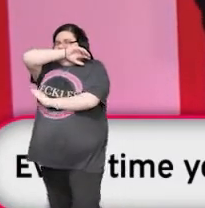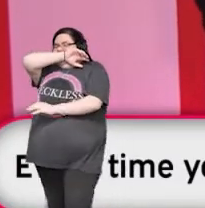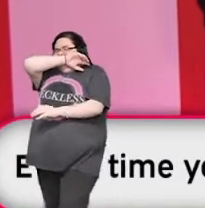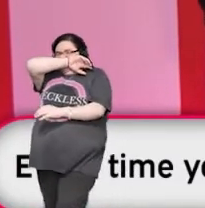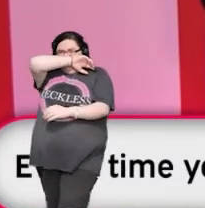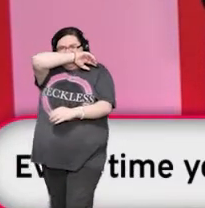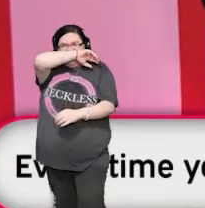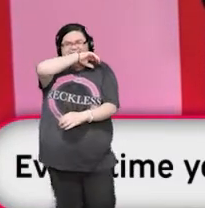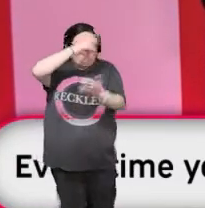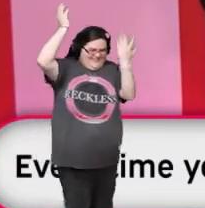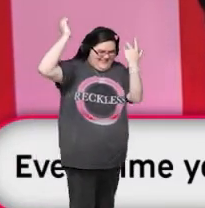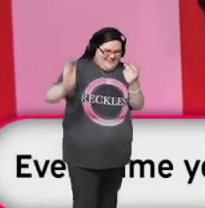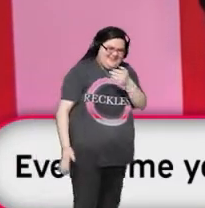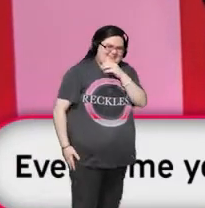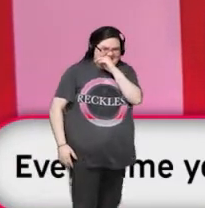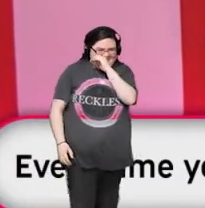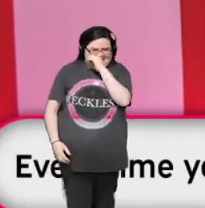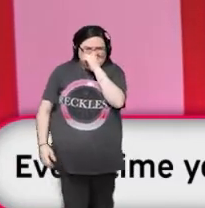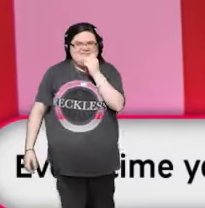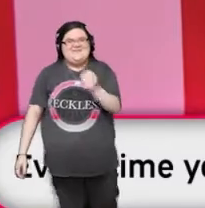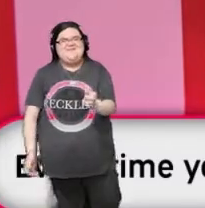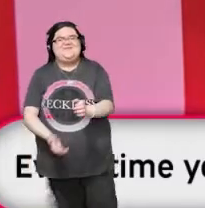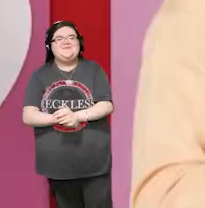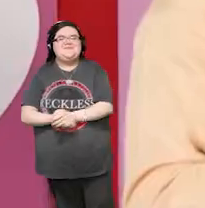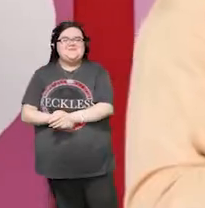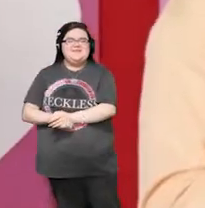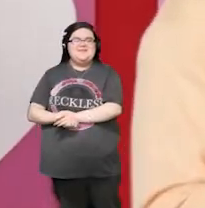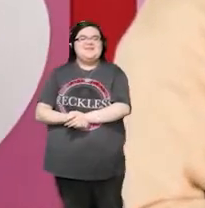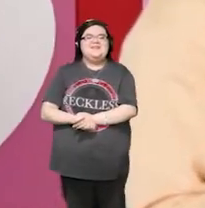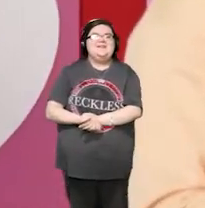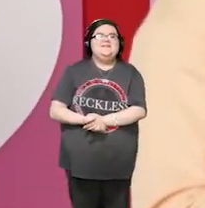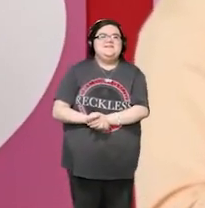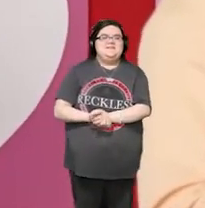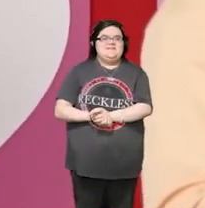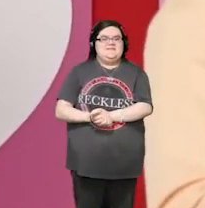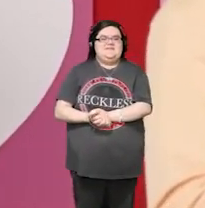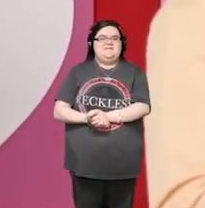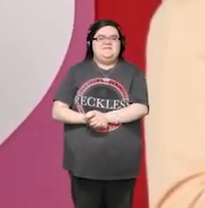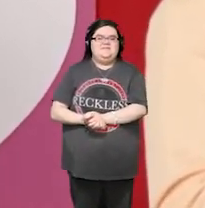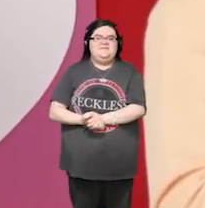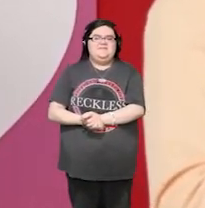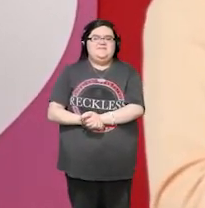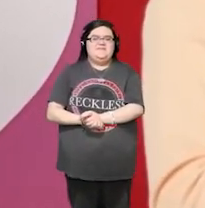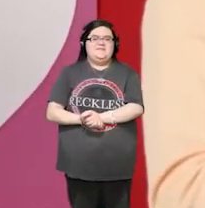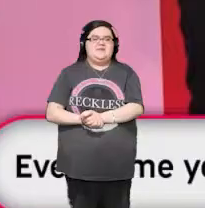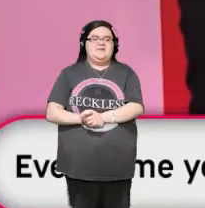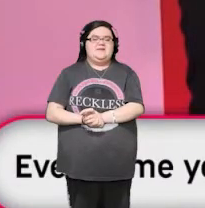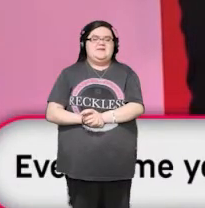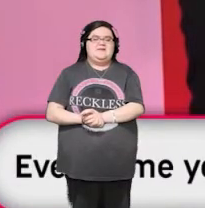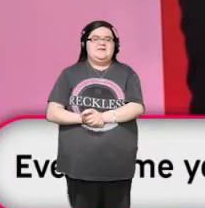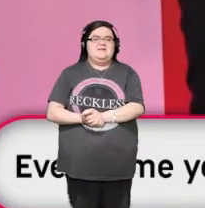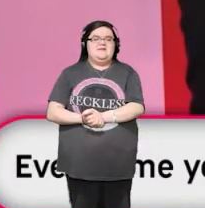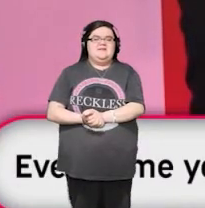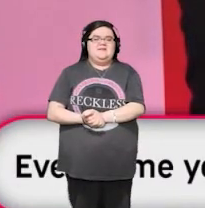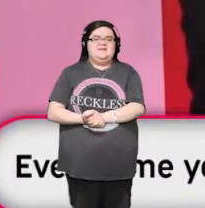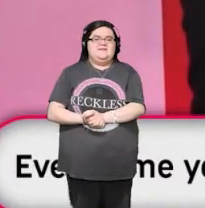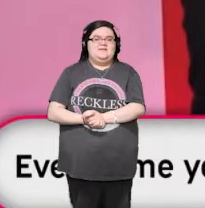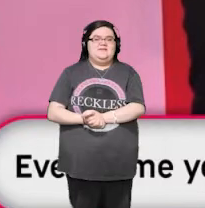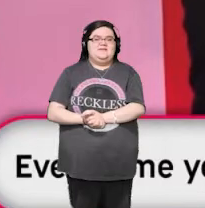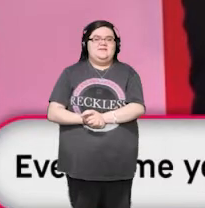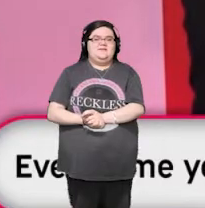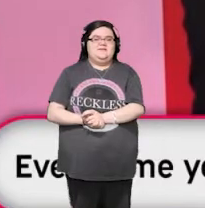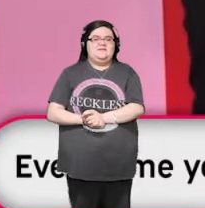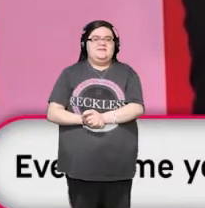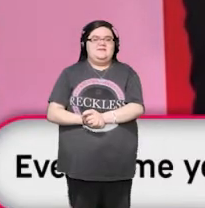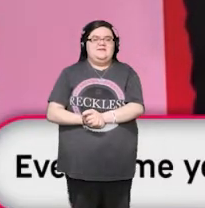one. There's one too. Like, they are. They deserve the world. They're more wholesome. you're actually in favour